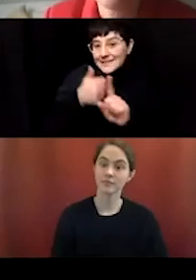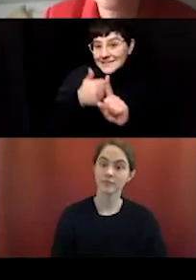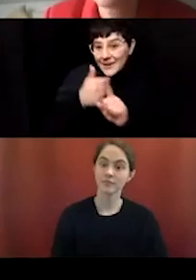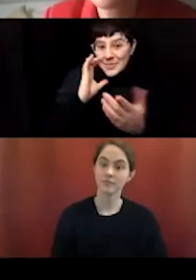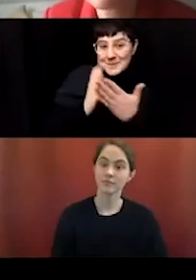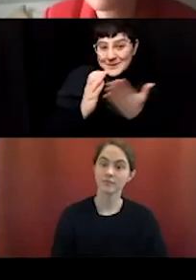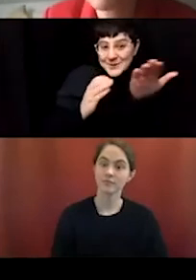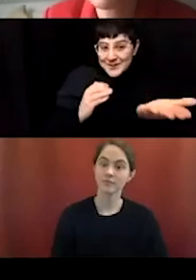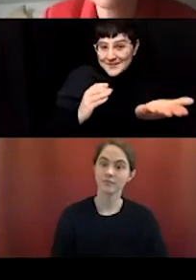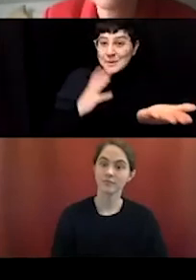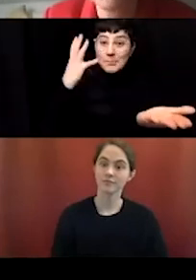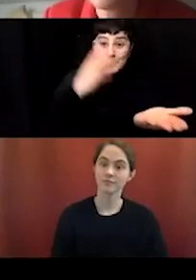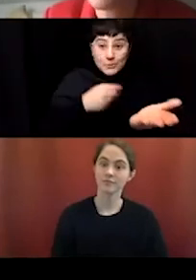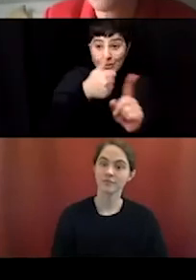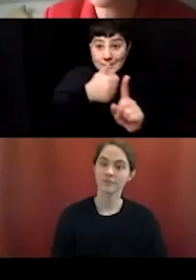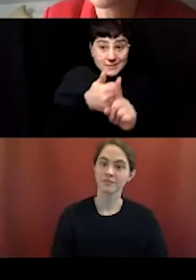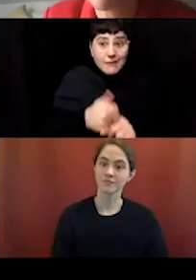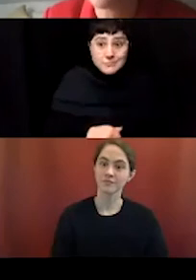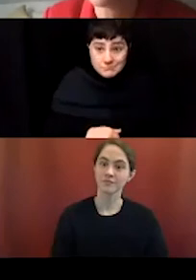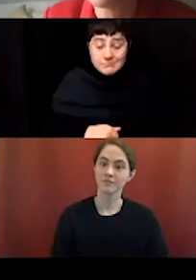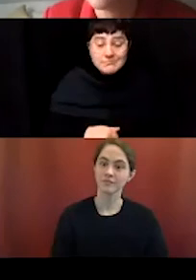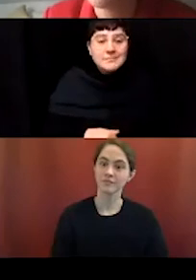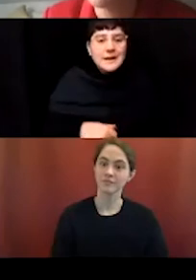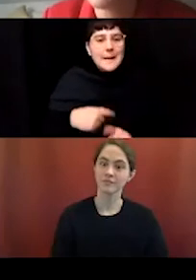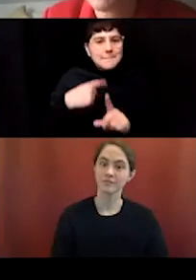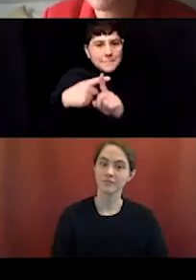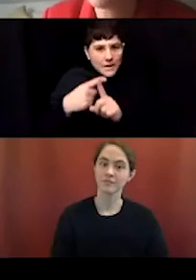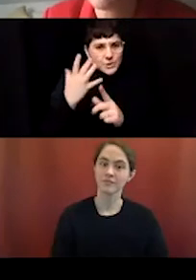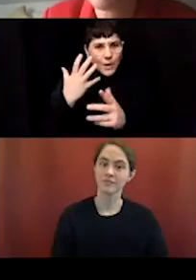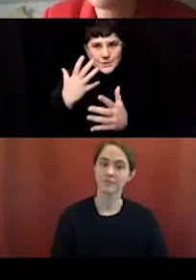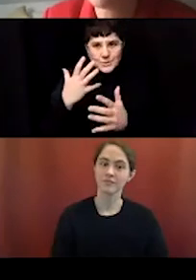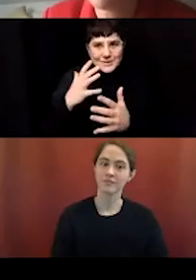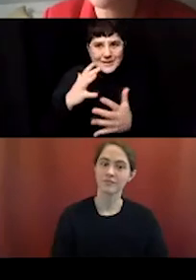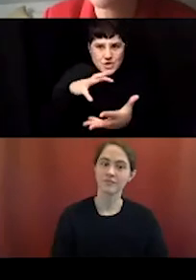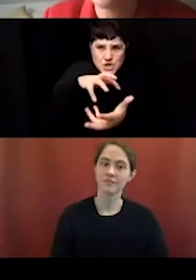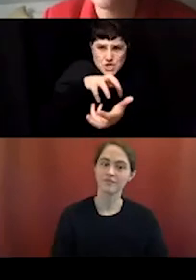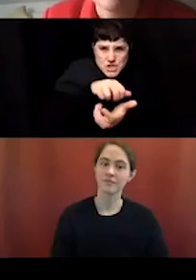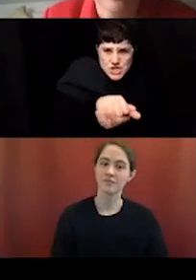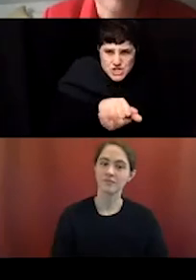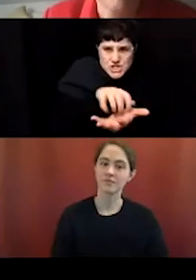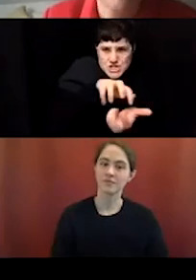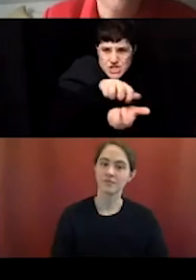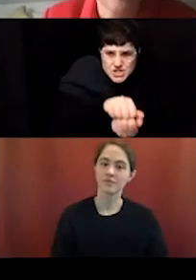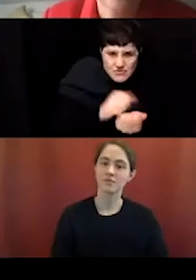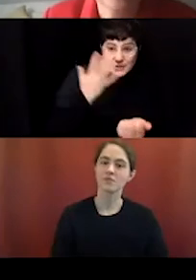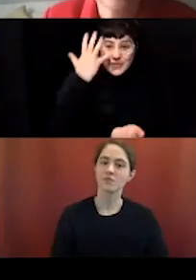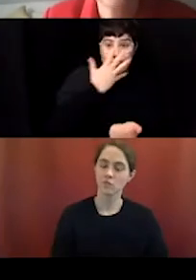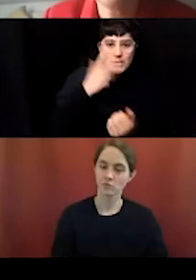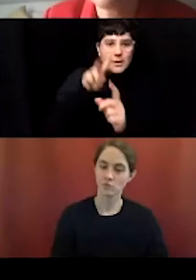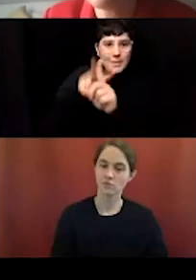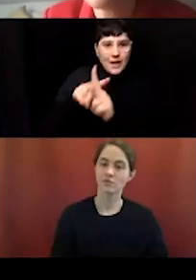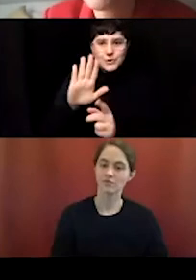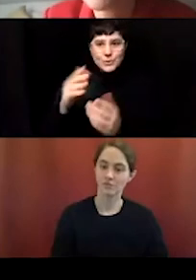and then sort of reproduced what you call the crushed look of the metal. I'd like